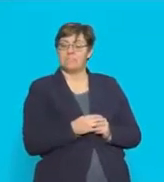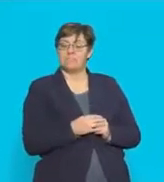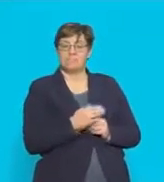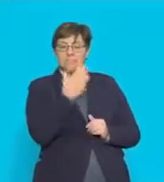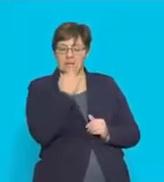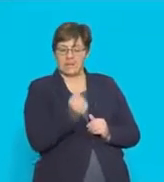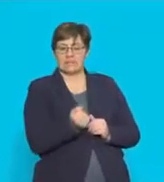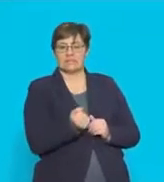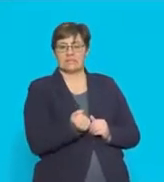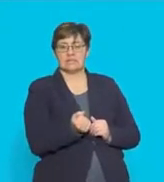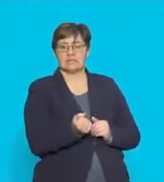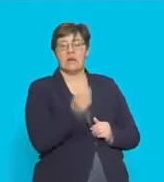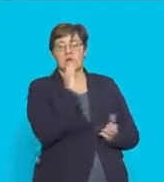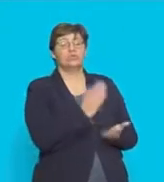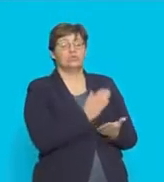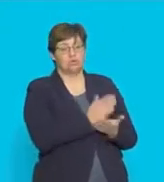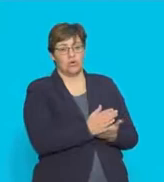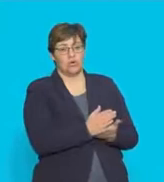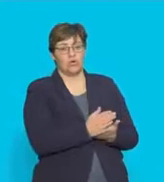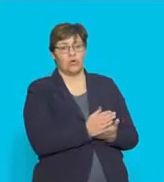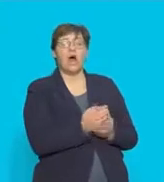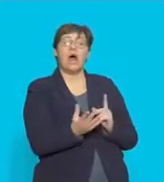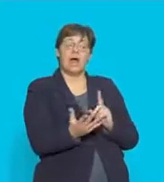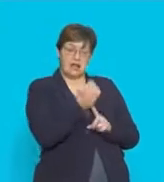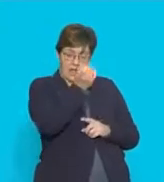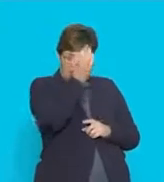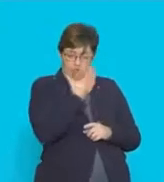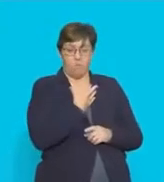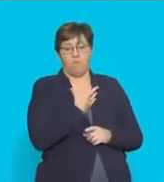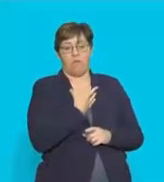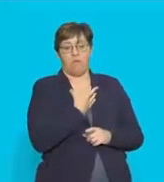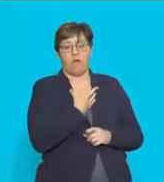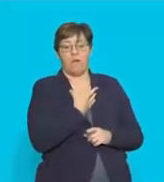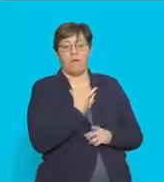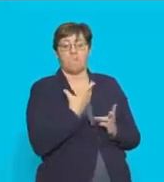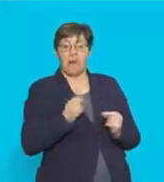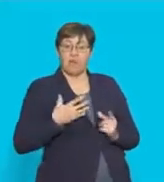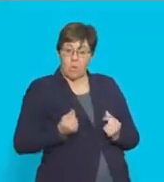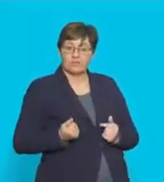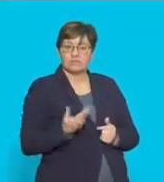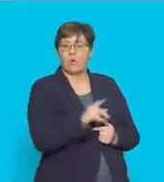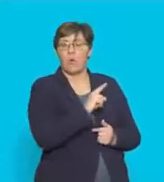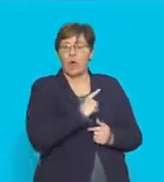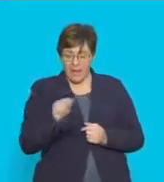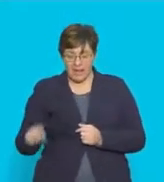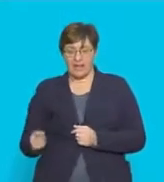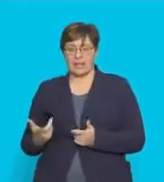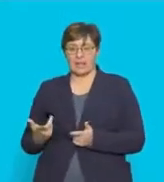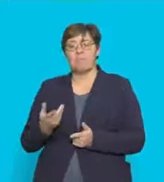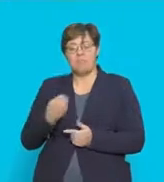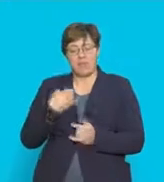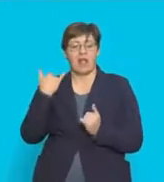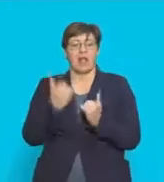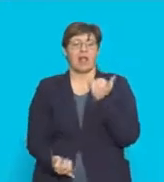please make sure you find me. I will give you all the money you want in the world. Because this will give us